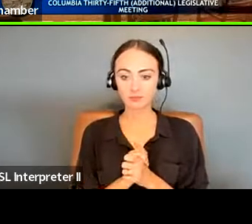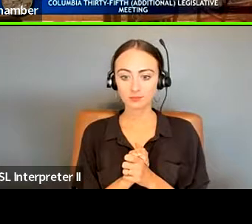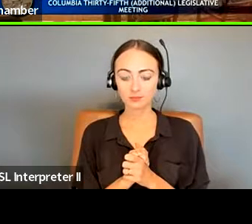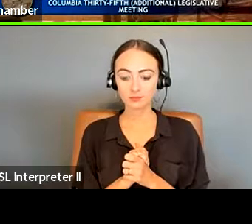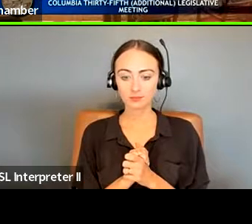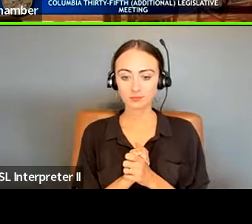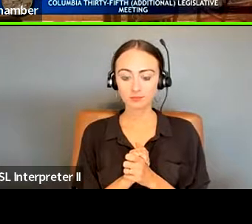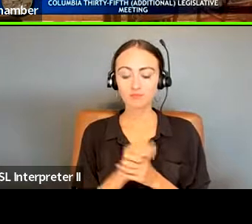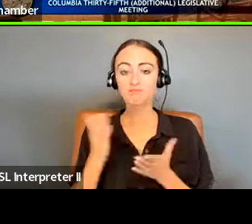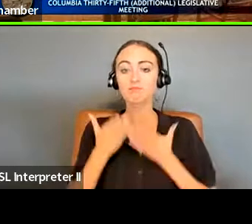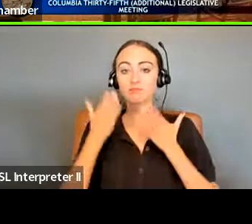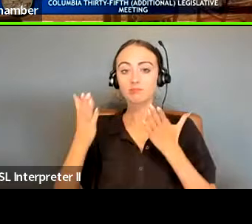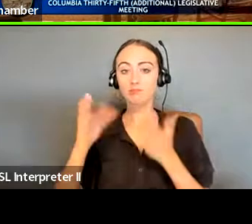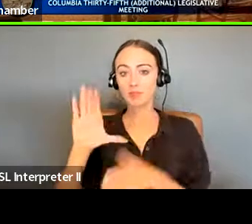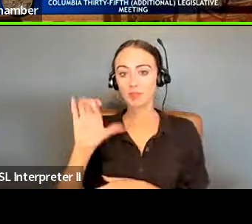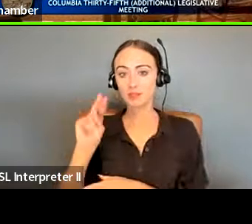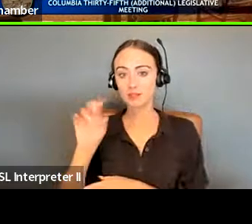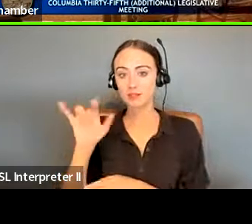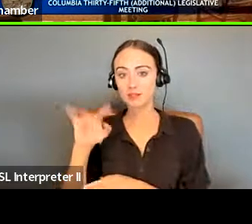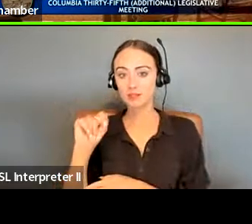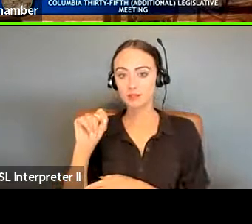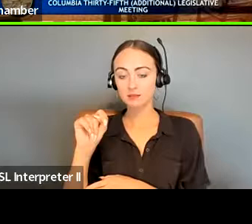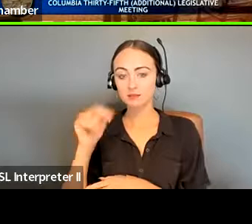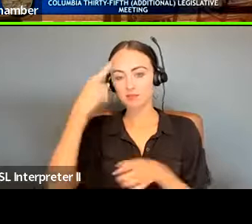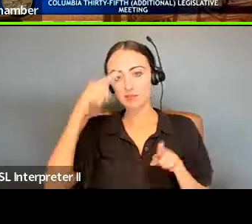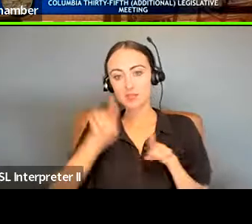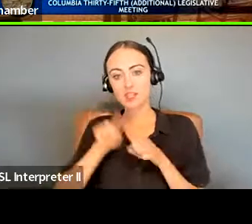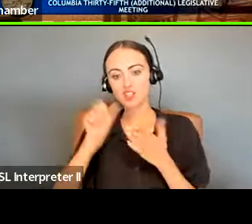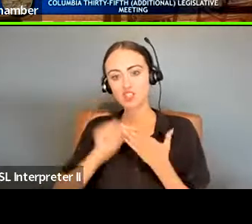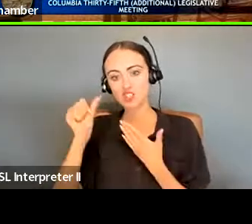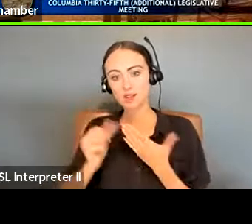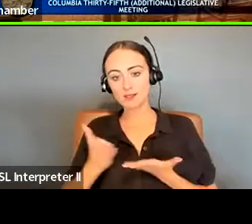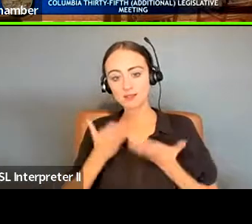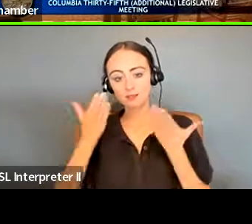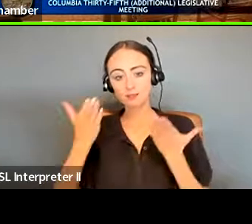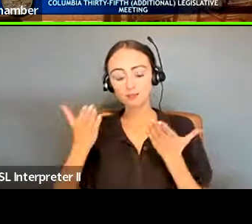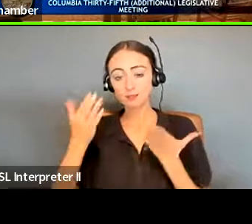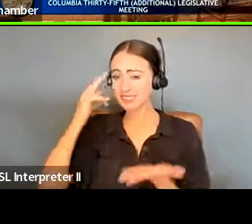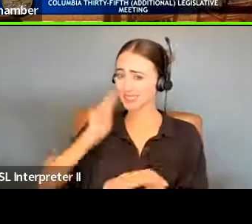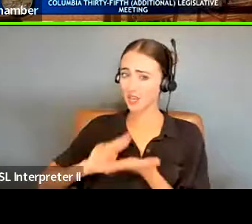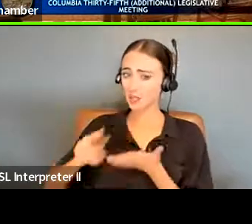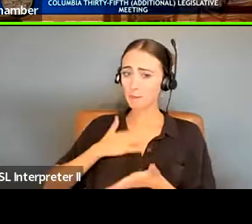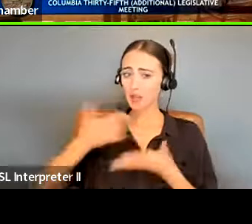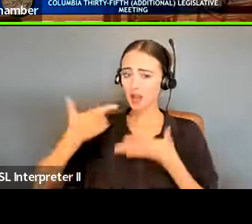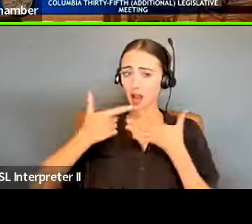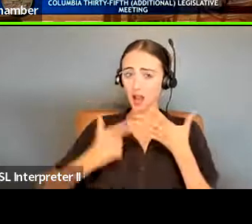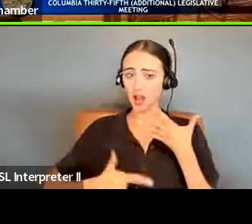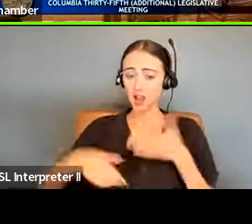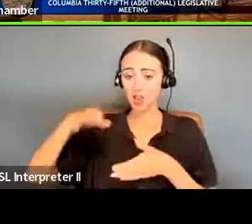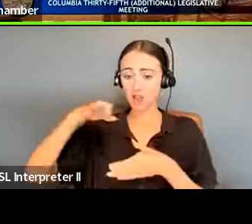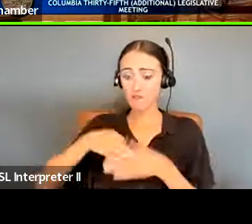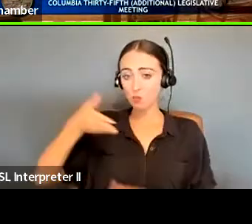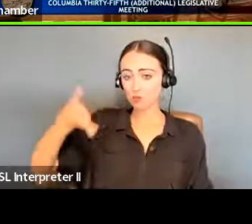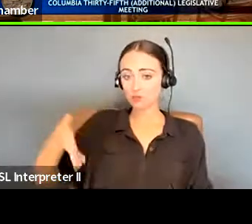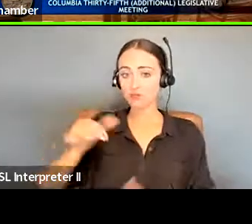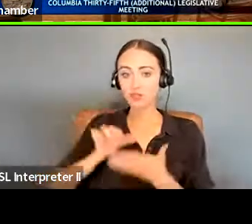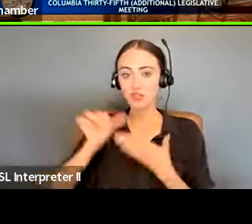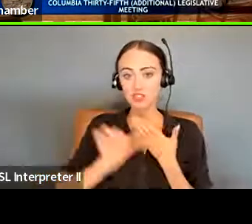We have the consent agenda before us. Madam Secretary, would you call the roll? The vote is on the consent